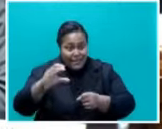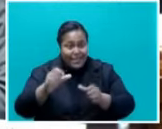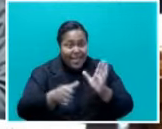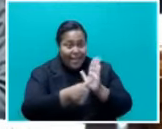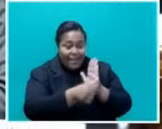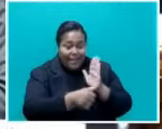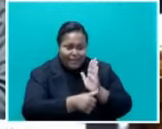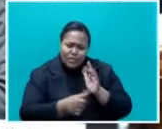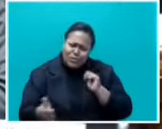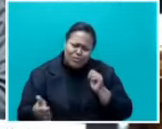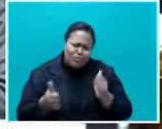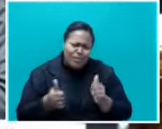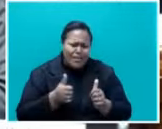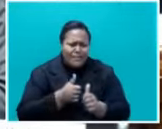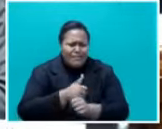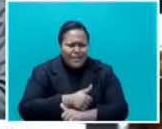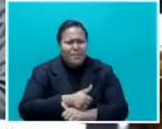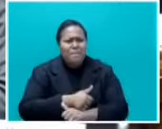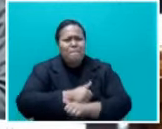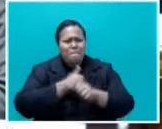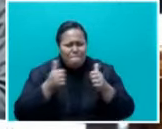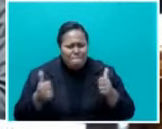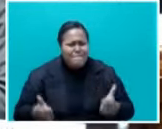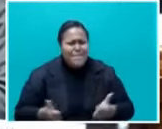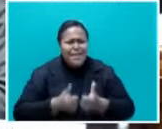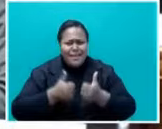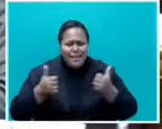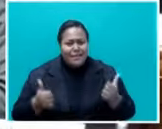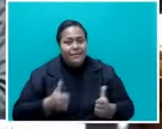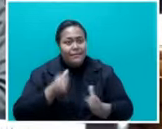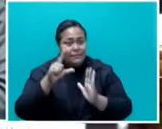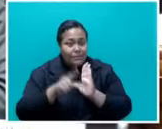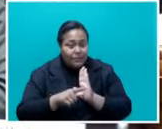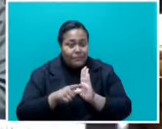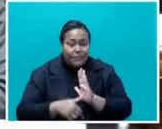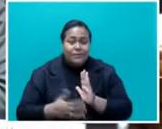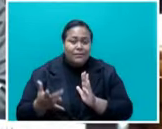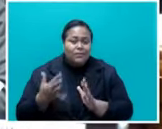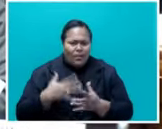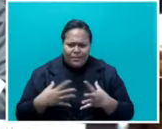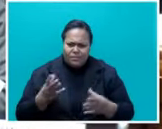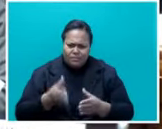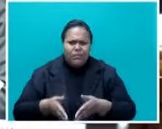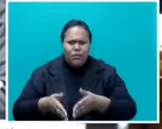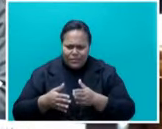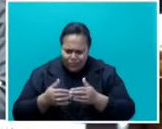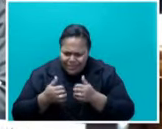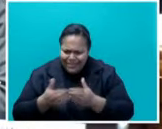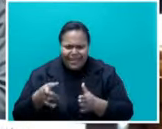literally dozens and dozens and dozens and dozens of times since its inception,